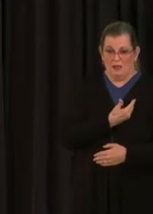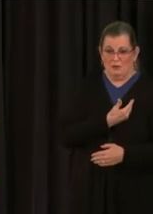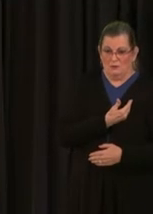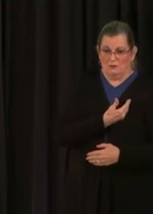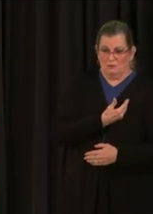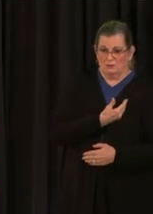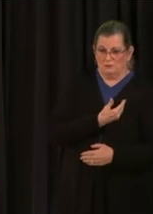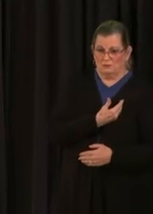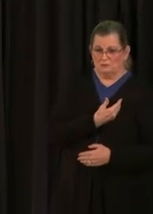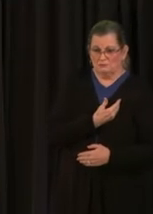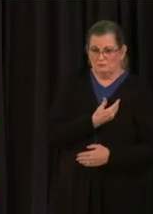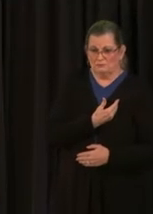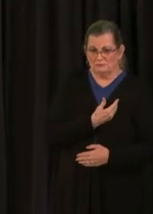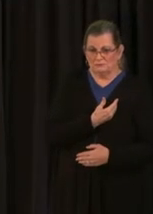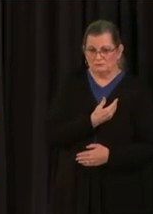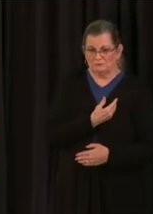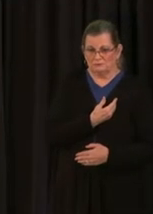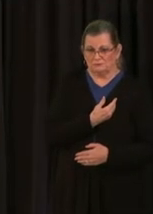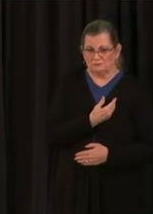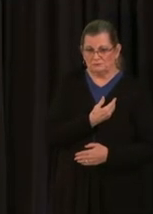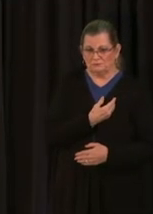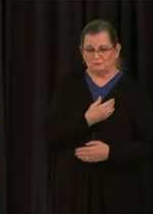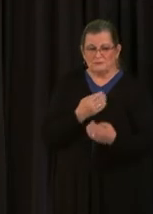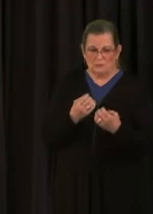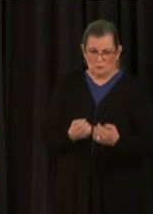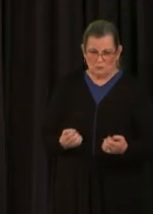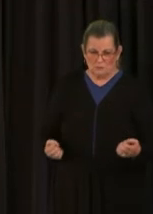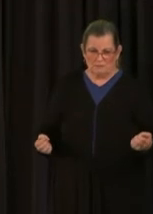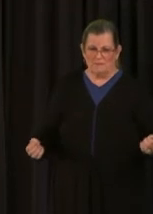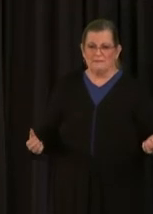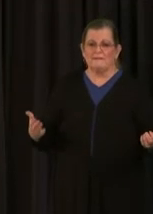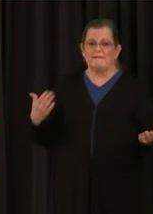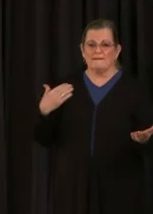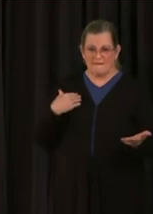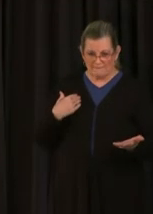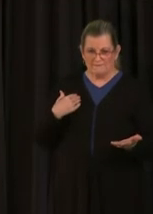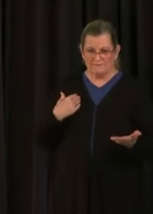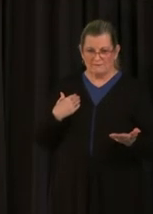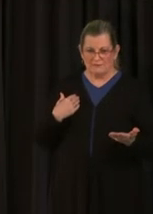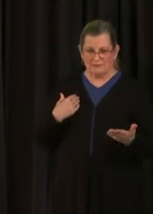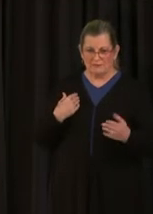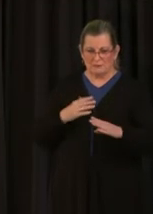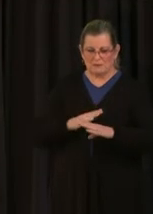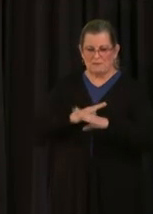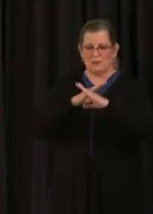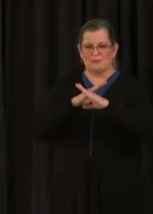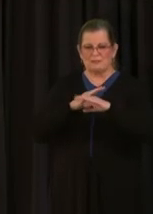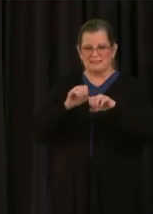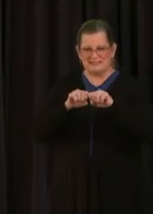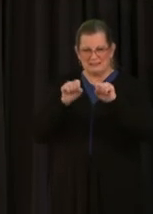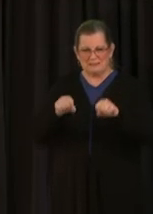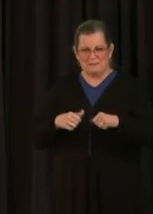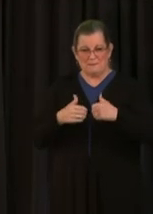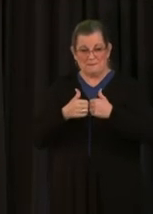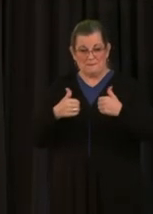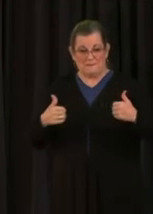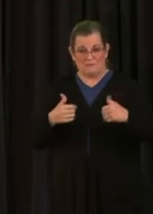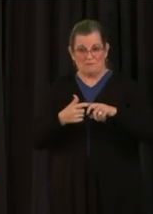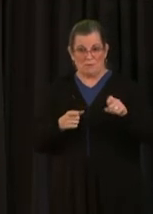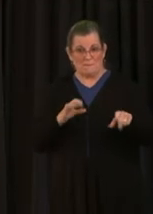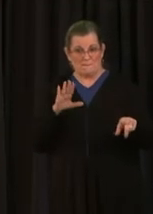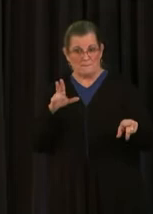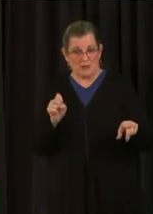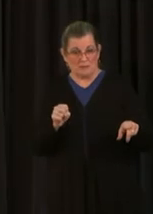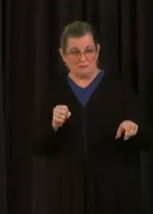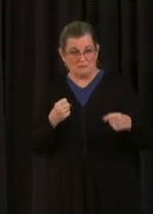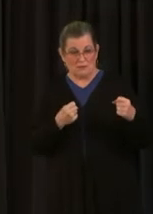a regular basis, we also perform deep cleaning of our stations. Our stations, when they are closed to the riding public,